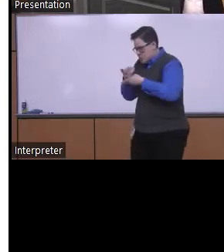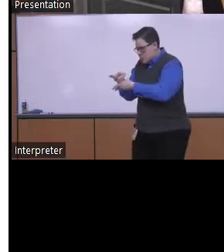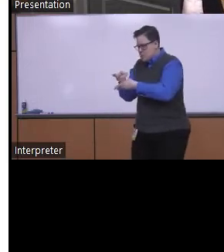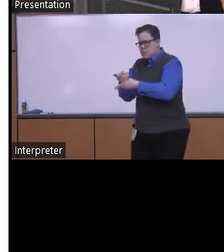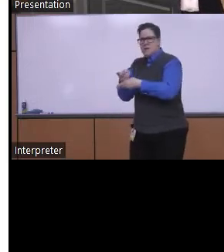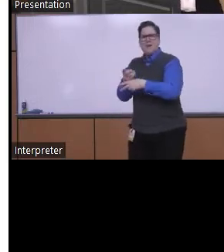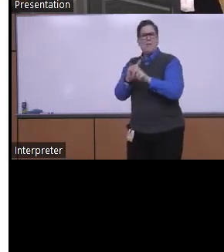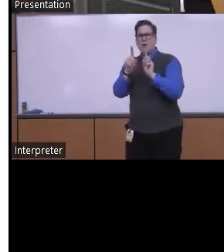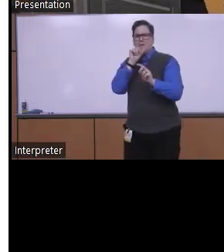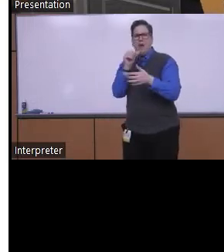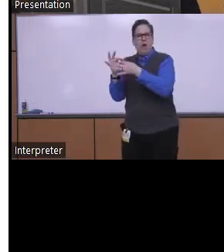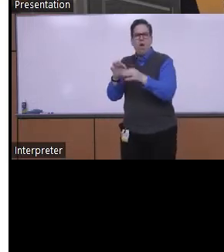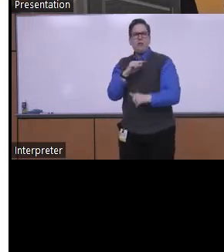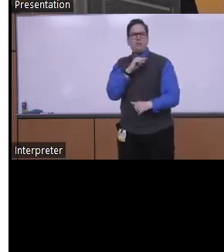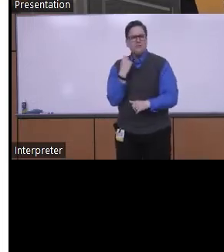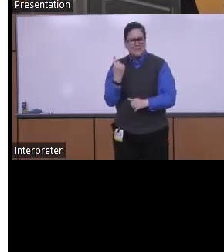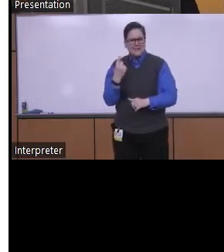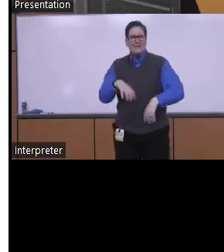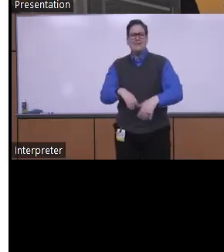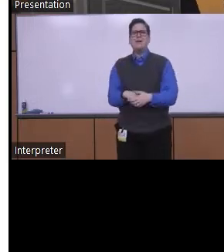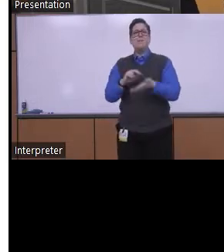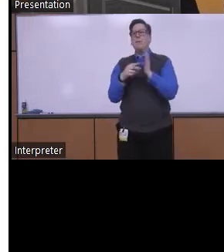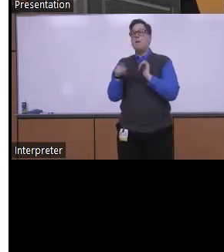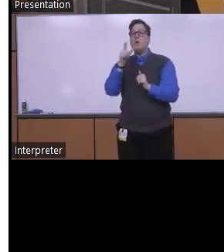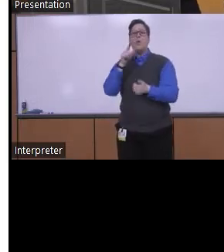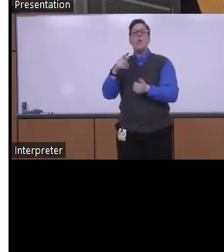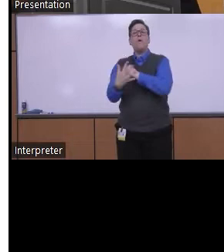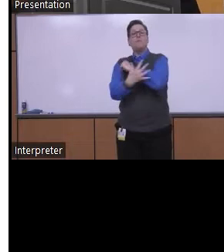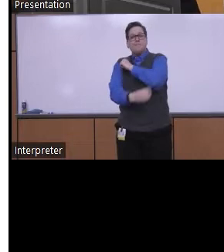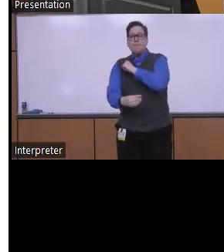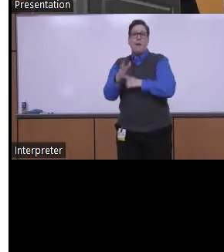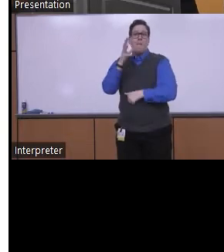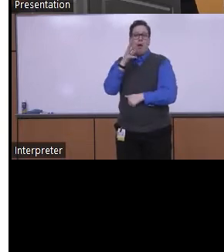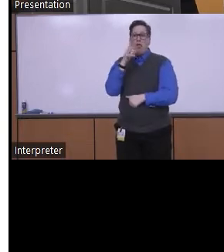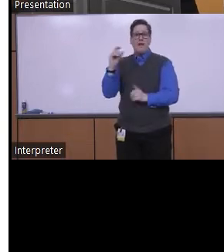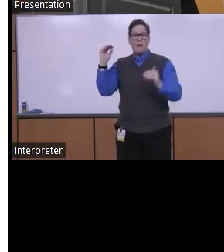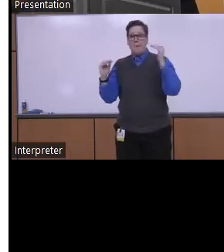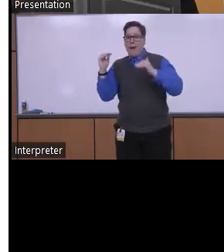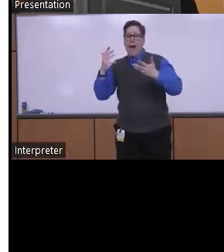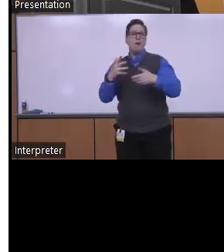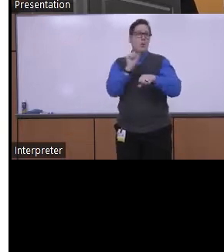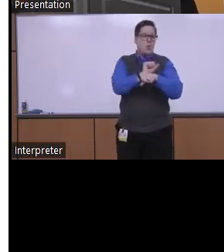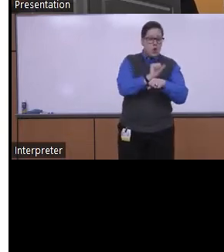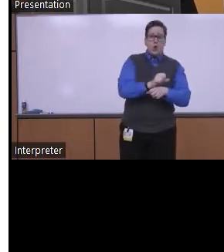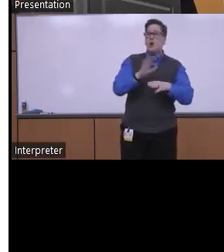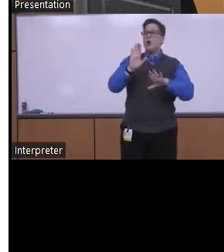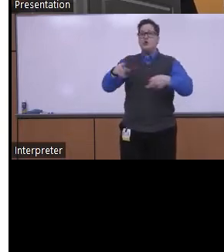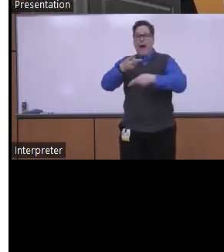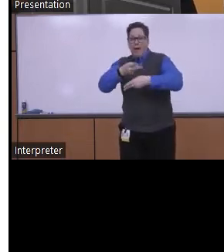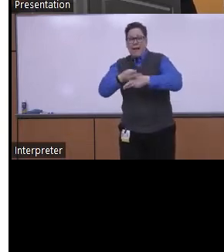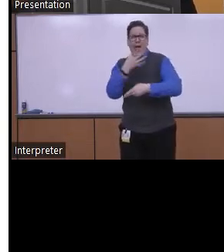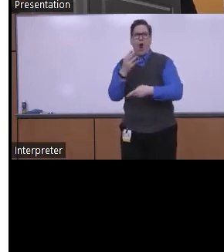actual risks, which further disadvantages people who are low income, particularly mothers, who need to balance work, childcare, and these